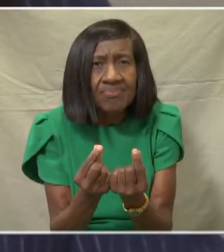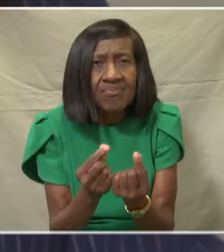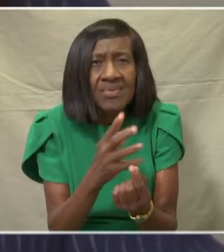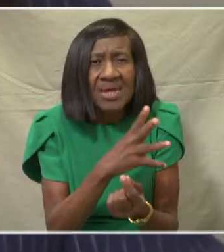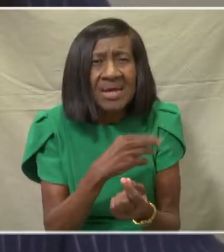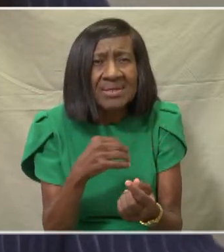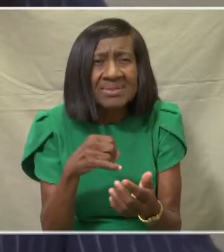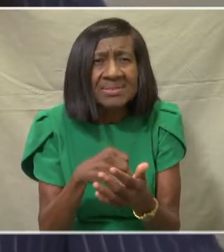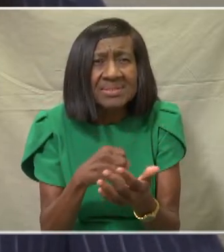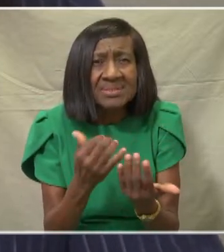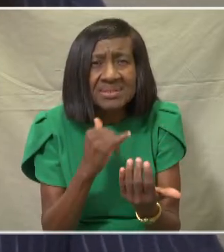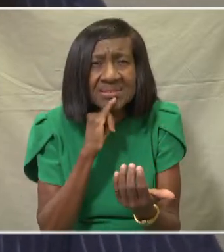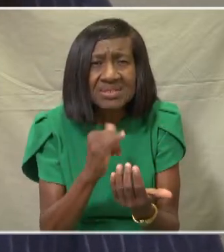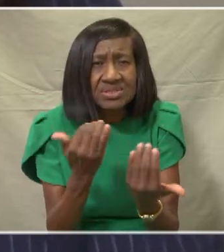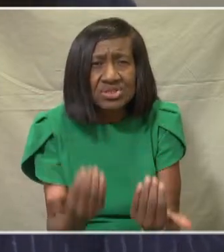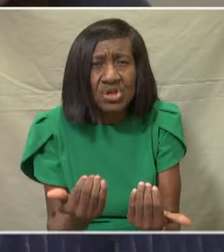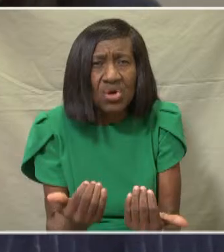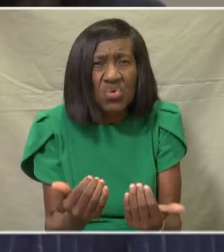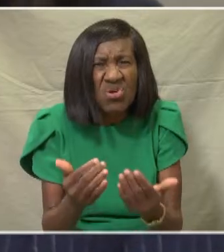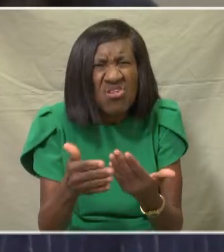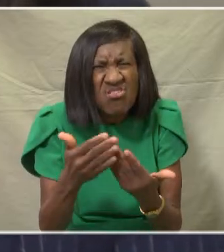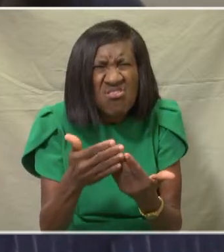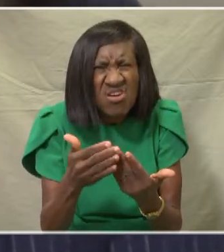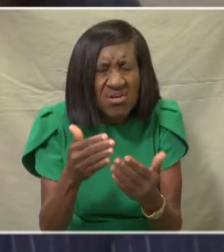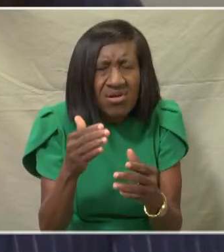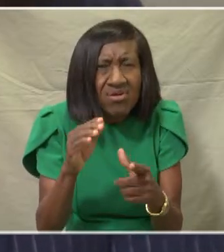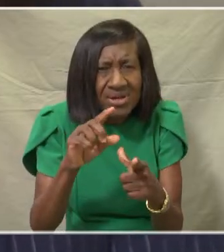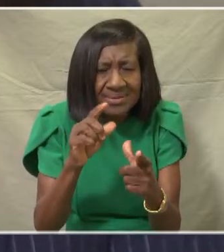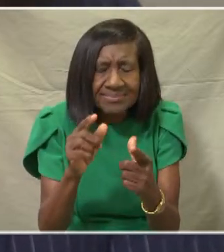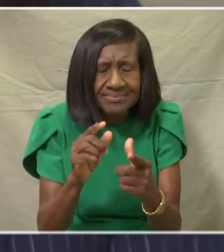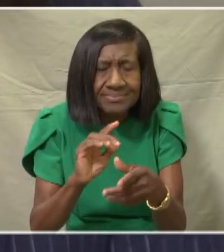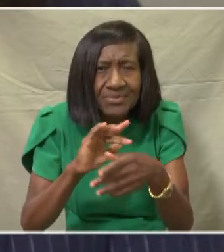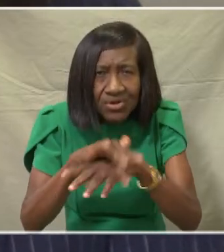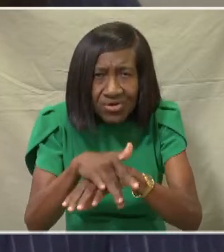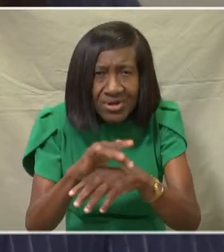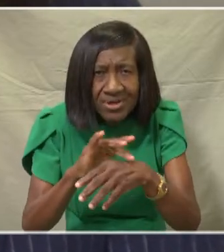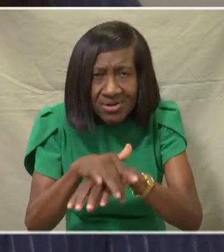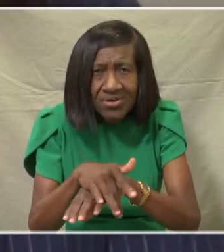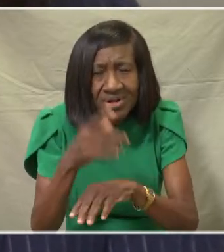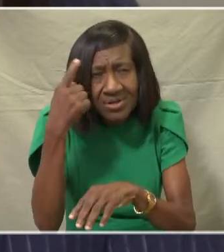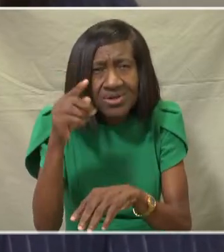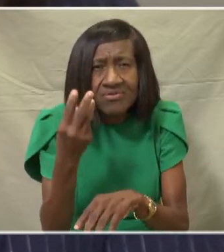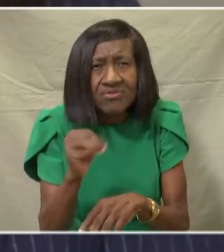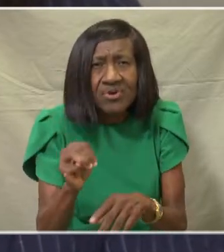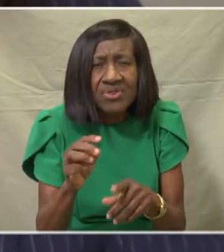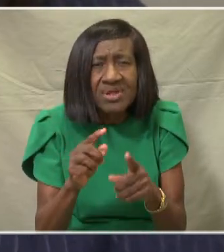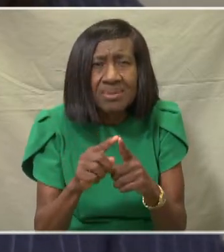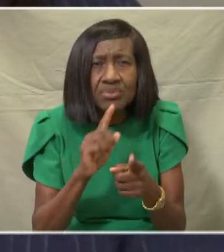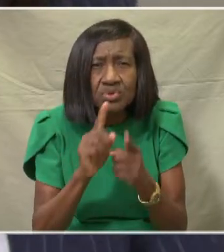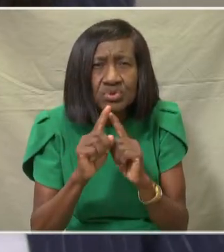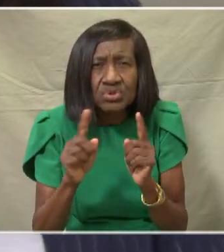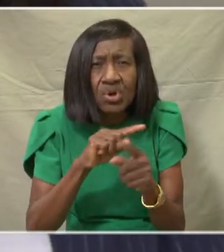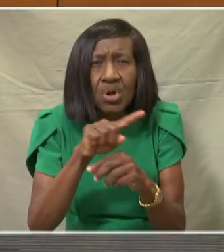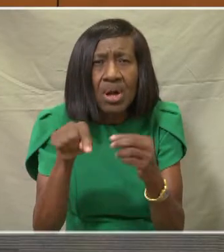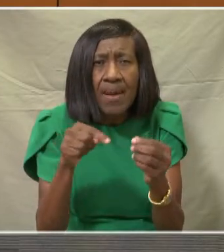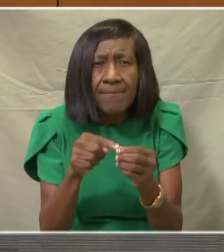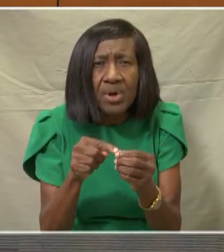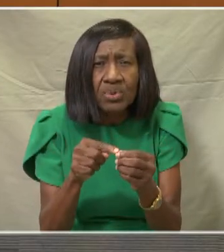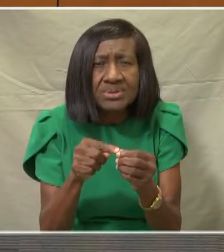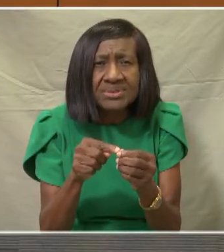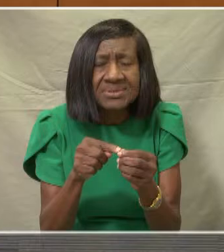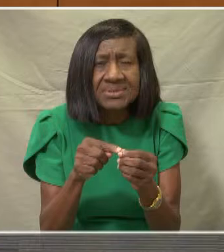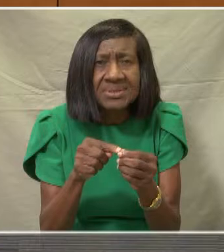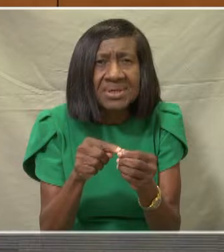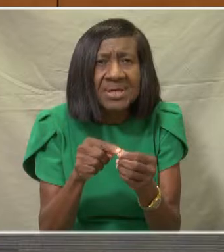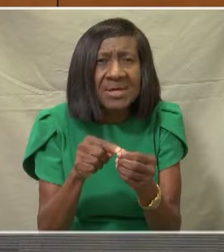for us to make any comment, but we'd be delighted to do so on Friday week when we have the meetings. Perhaps I can say there,